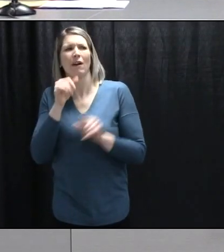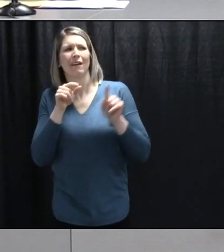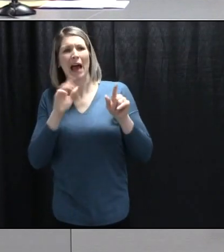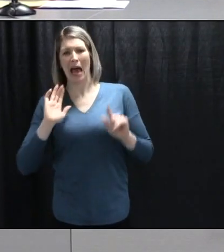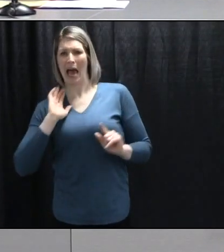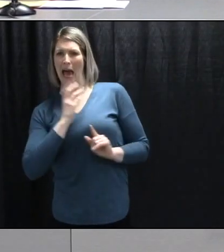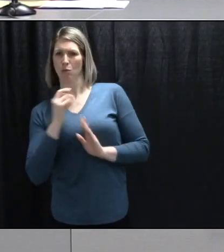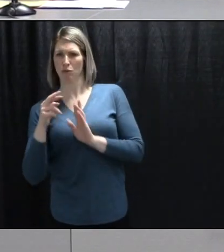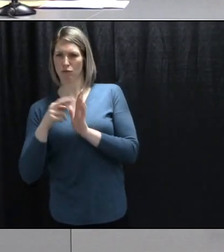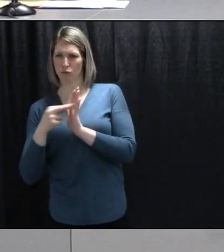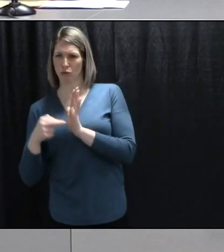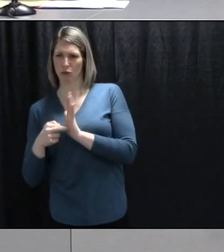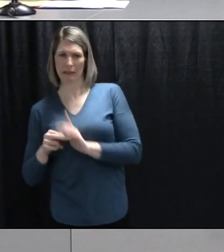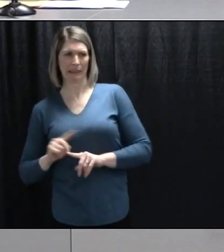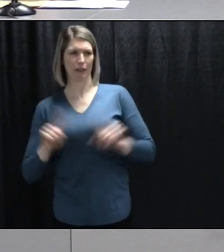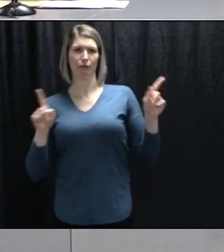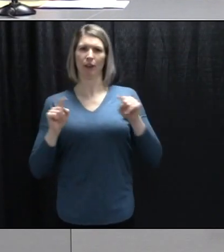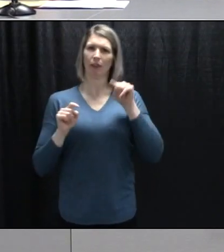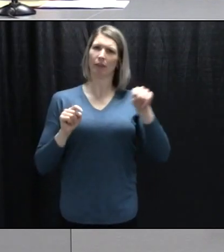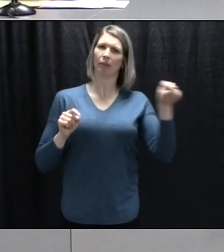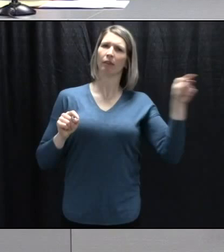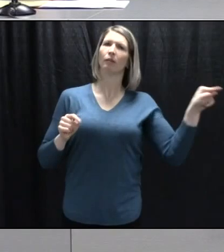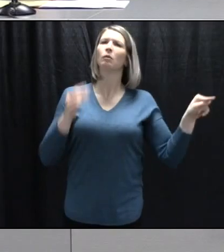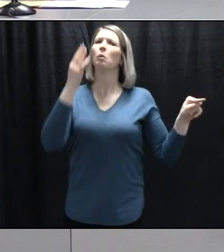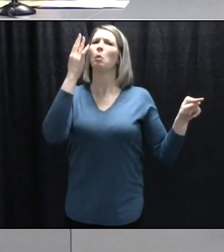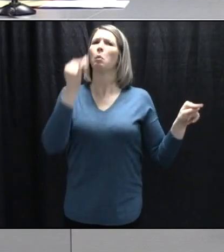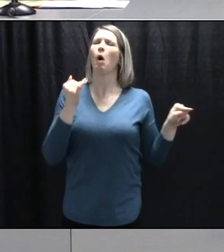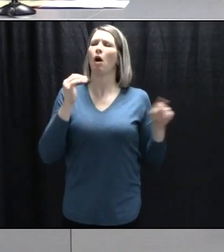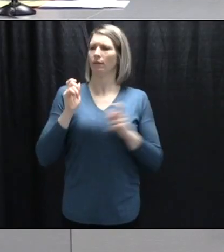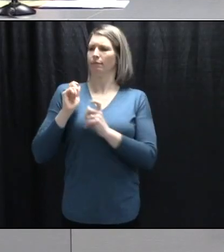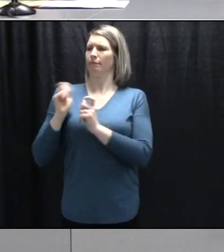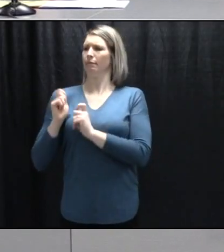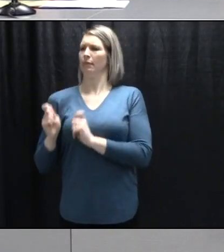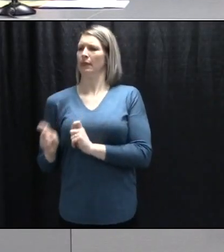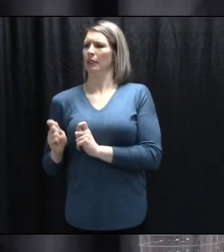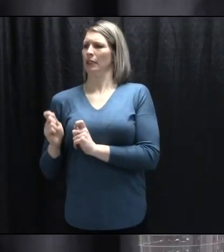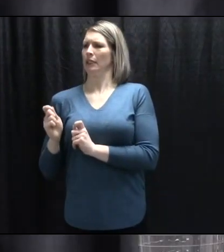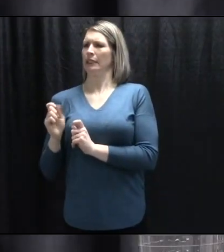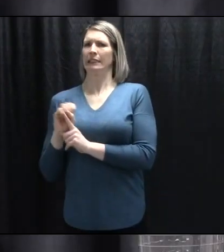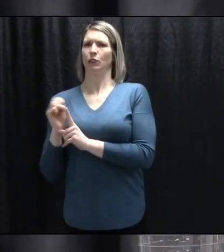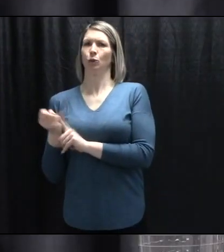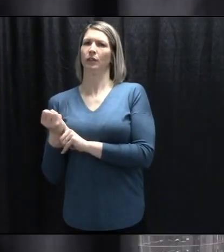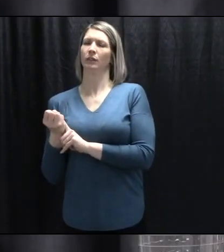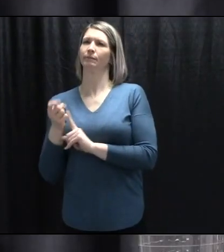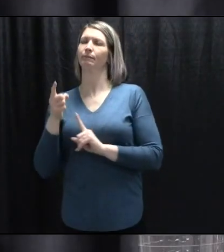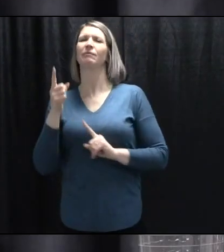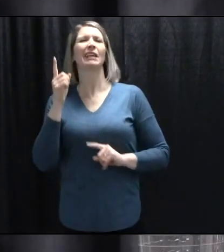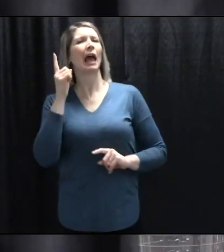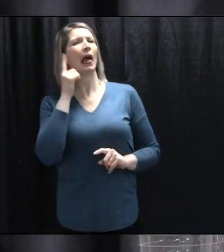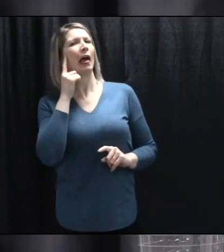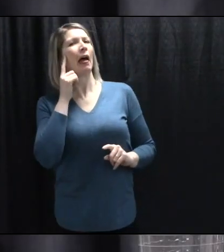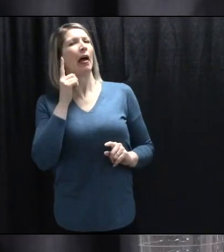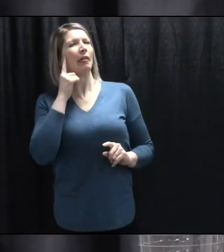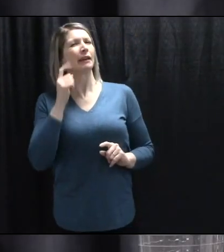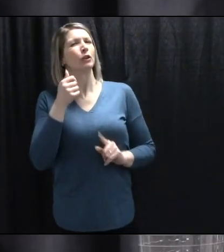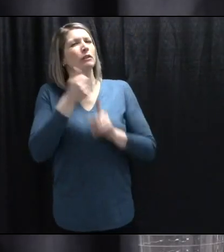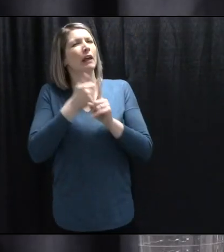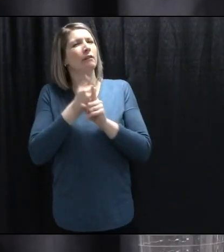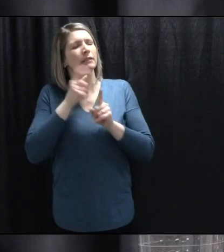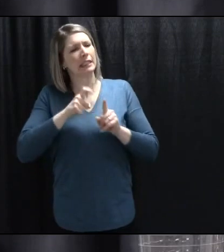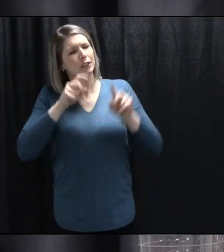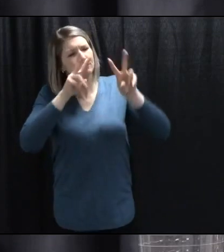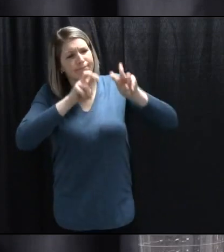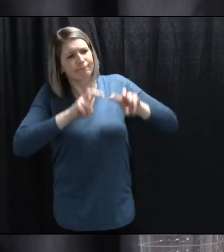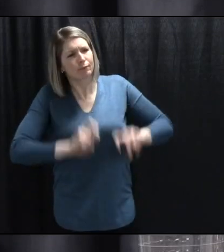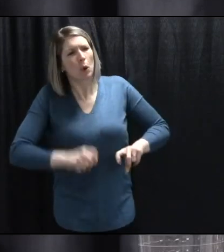provinces when it comes to this type of protection? I think you might want to look at the nuances of what indications they are